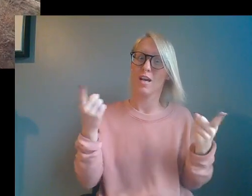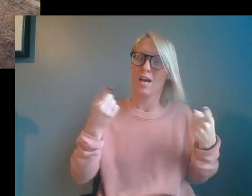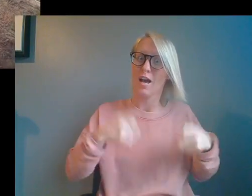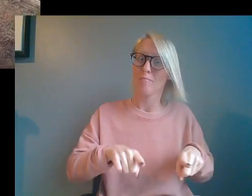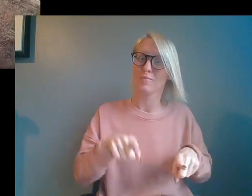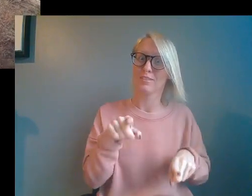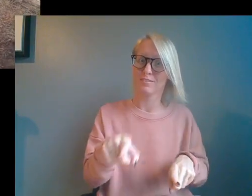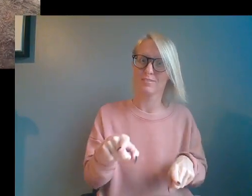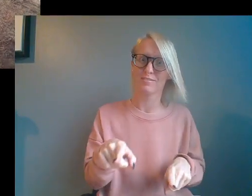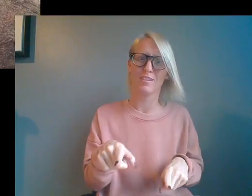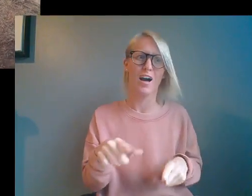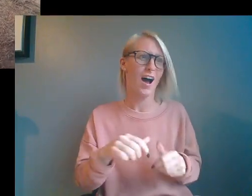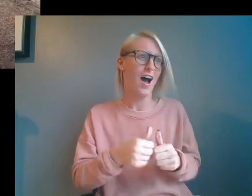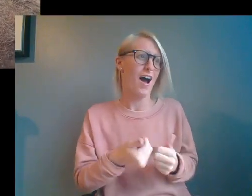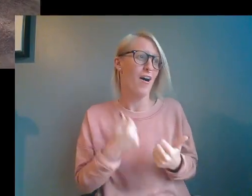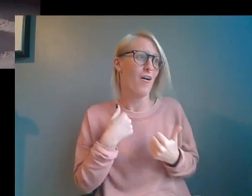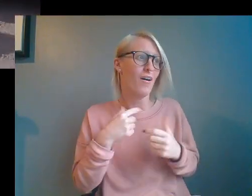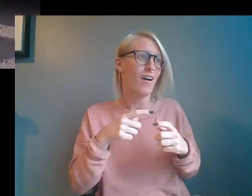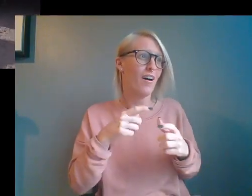How do I get out of here?